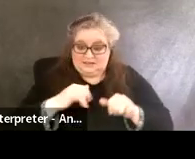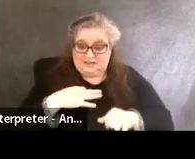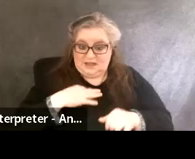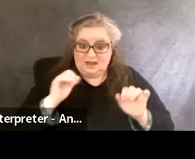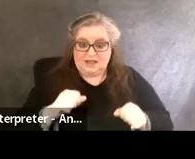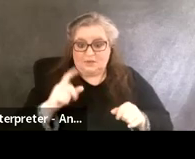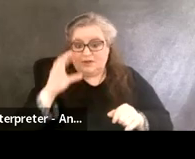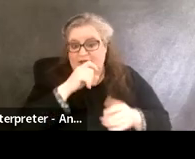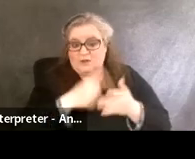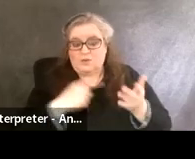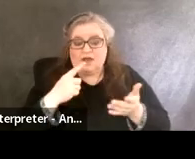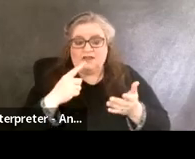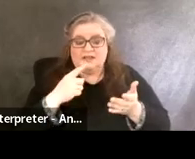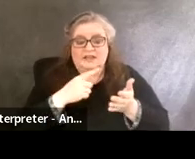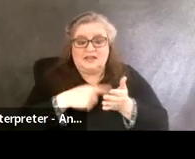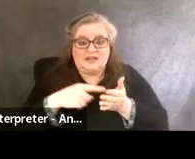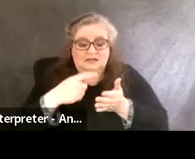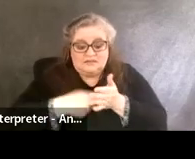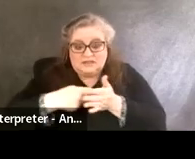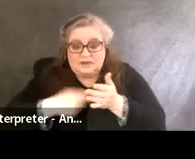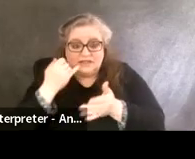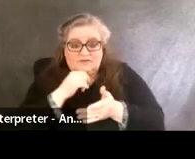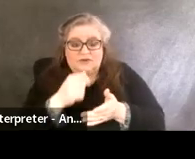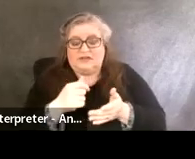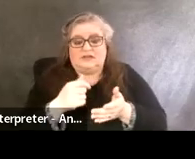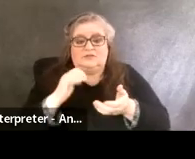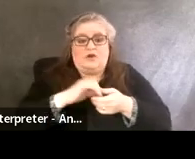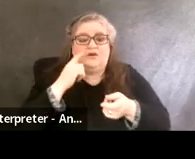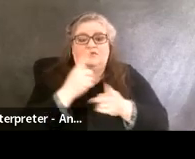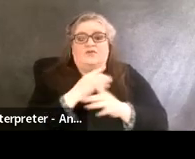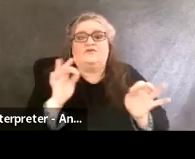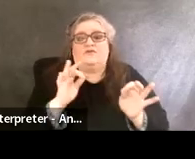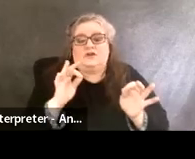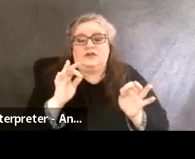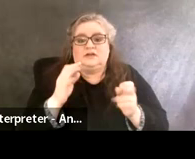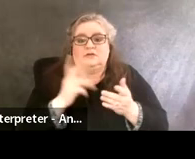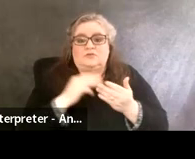we guesstimate what those expenses would have been had we not partnered for free programming and services?